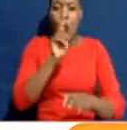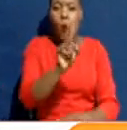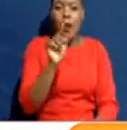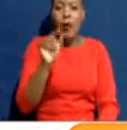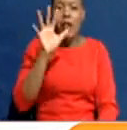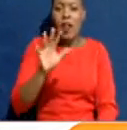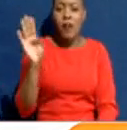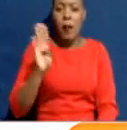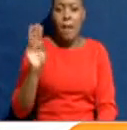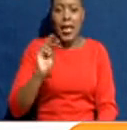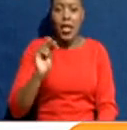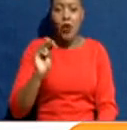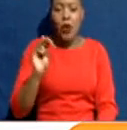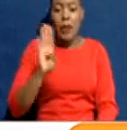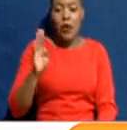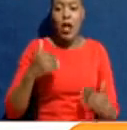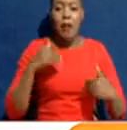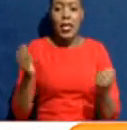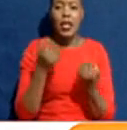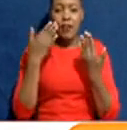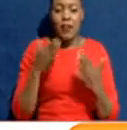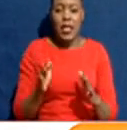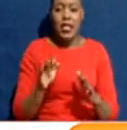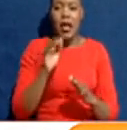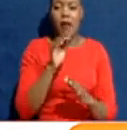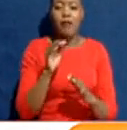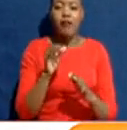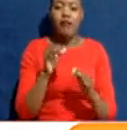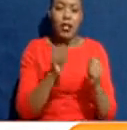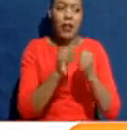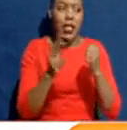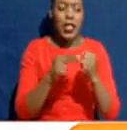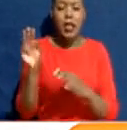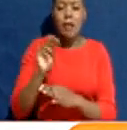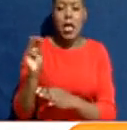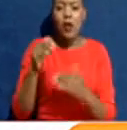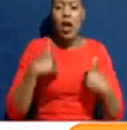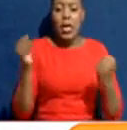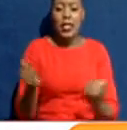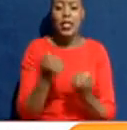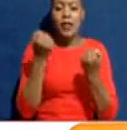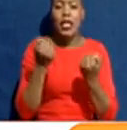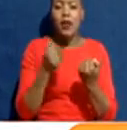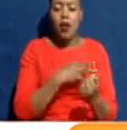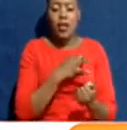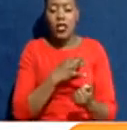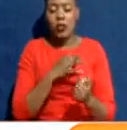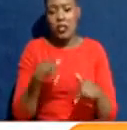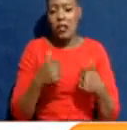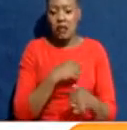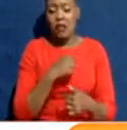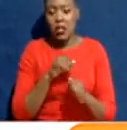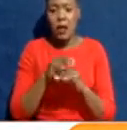been saved as a mandatory savings, while Kenya shilling 17 million has been saved on a voluntary basis. We